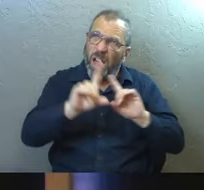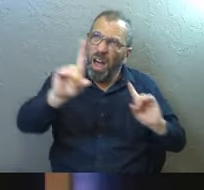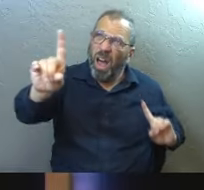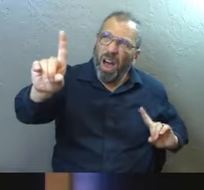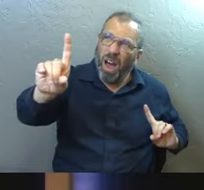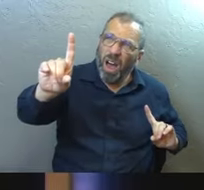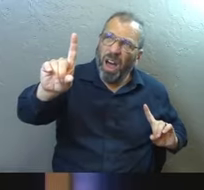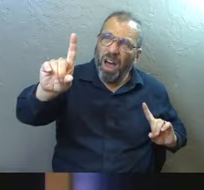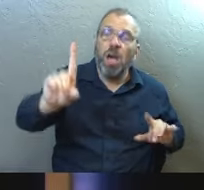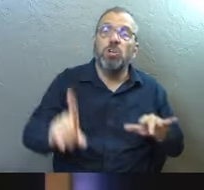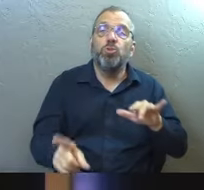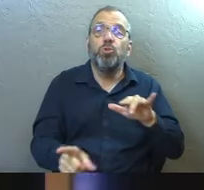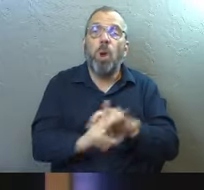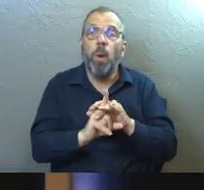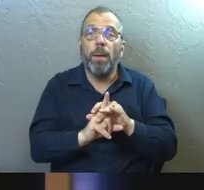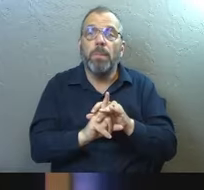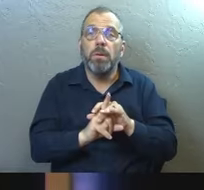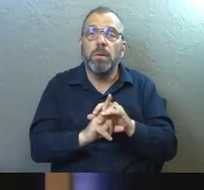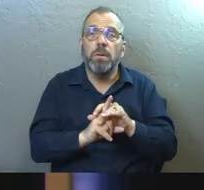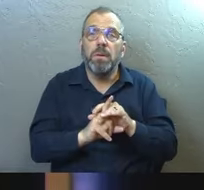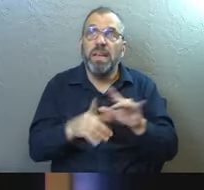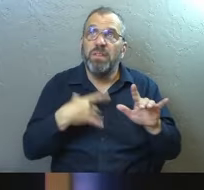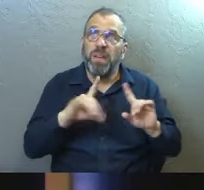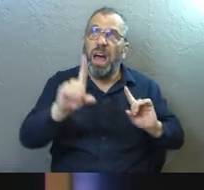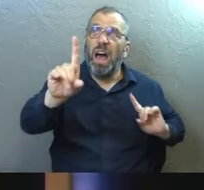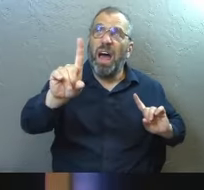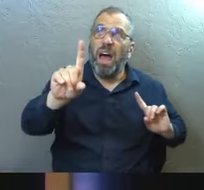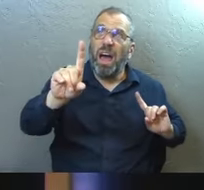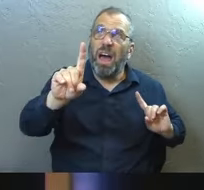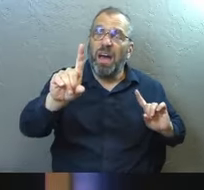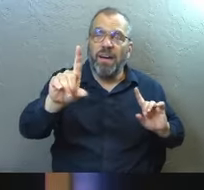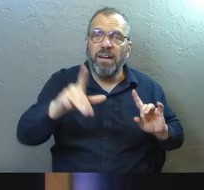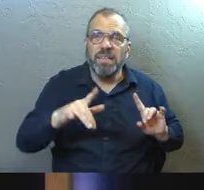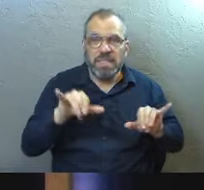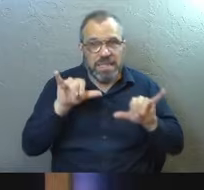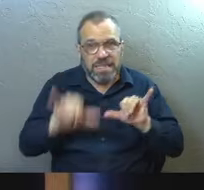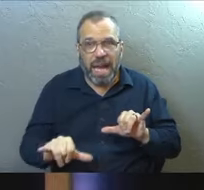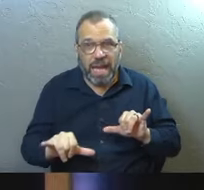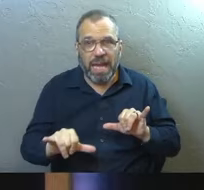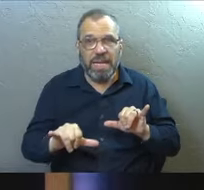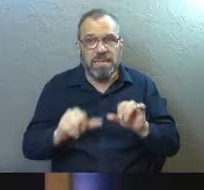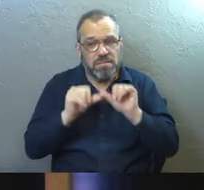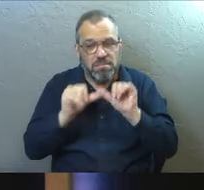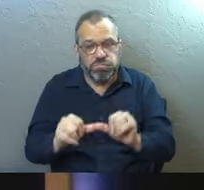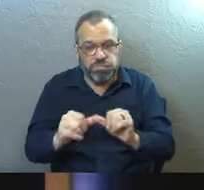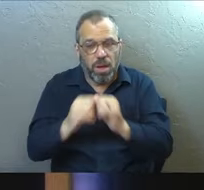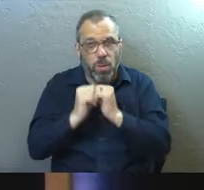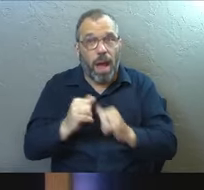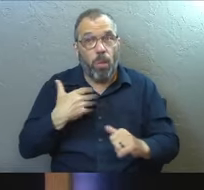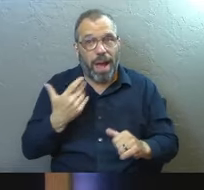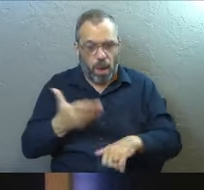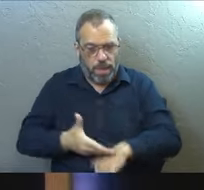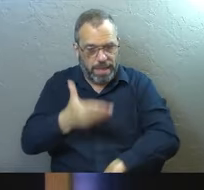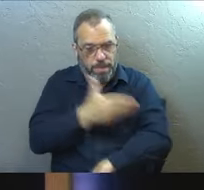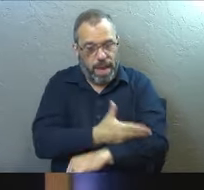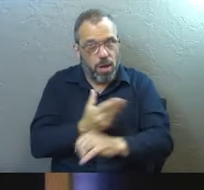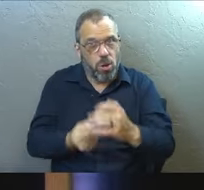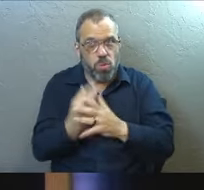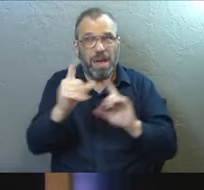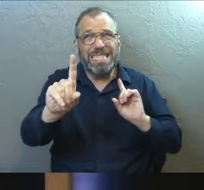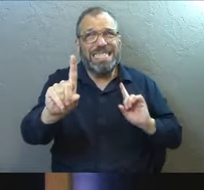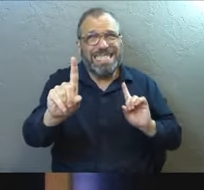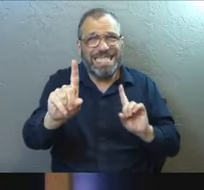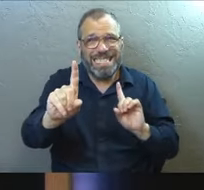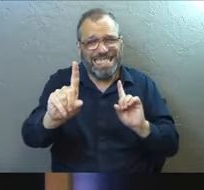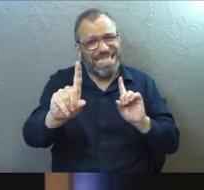far, I feel distant, I feel whatever, I'm gonna stay and I'm gonna abide and I'm gonna remain because I wanna get better at this and I wanna grow closer